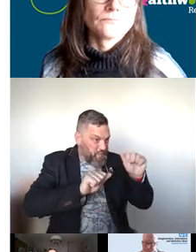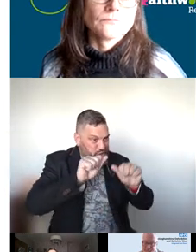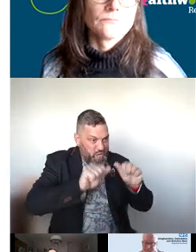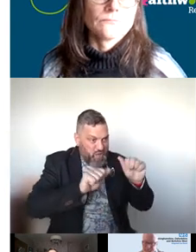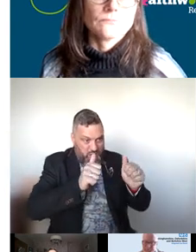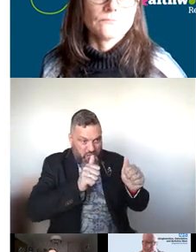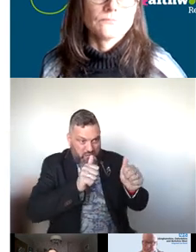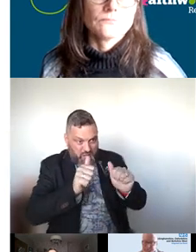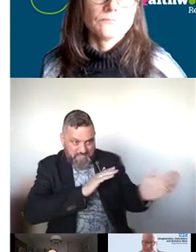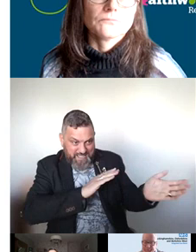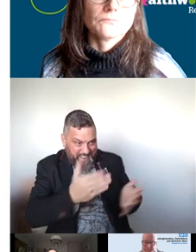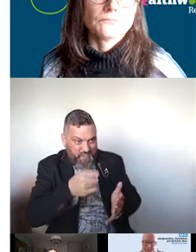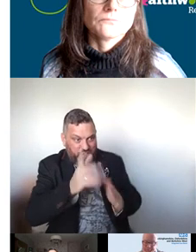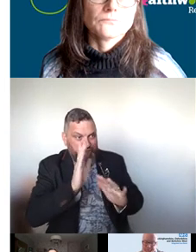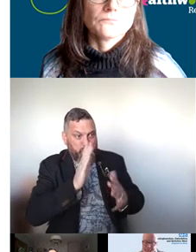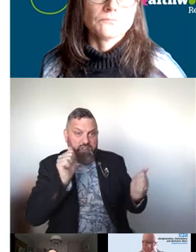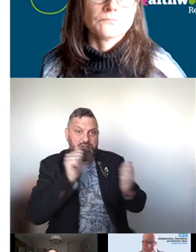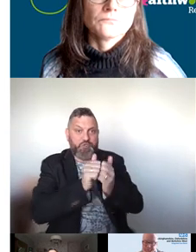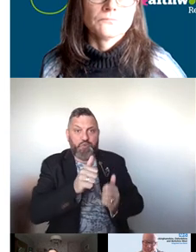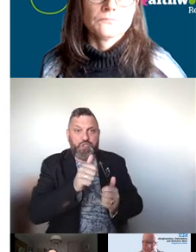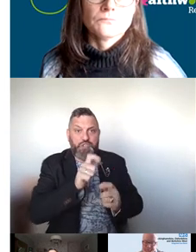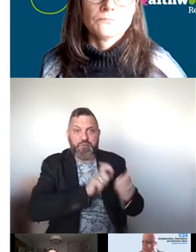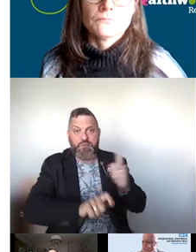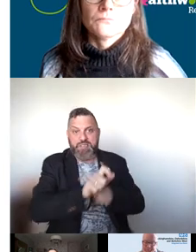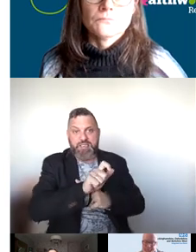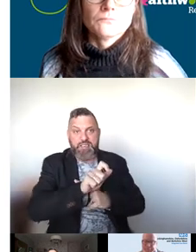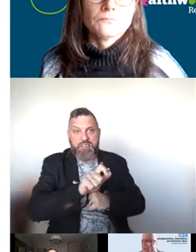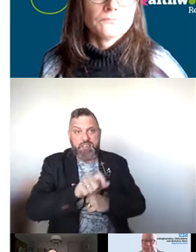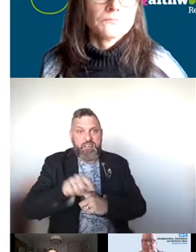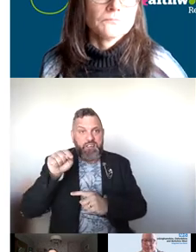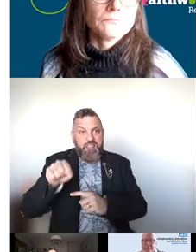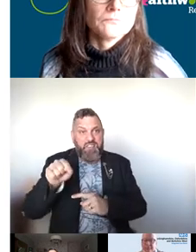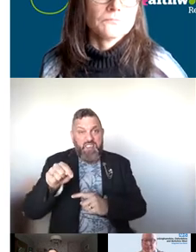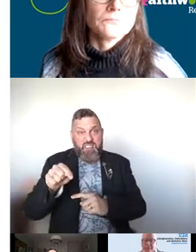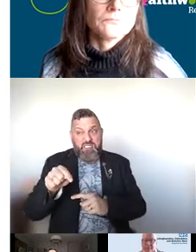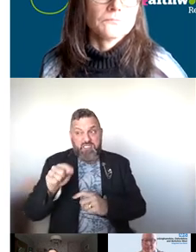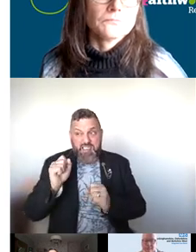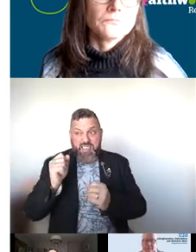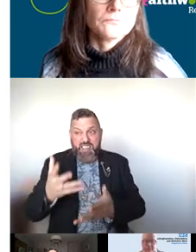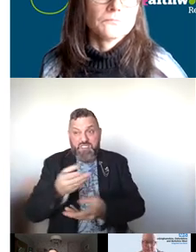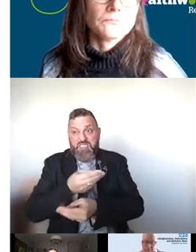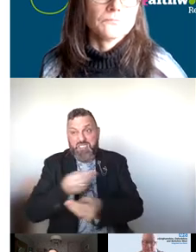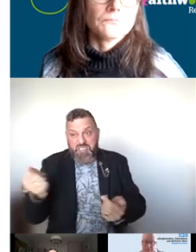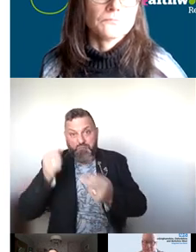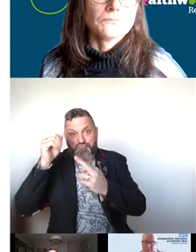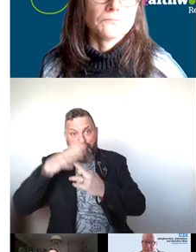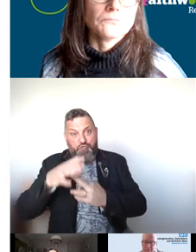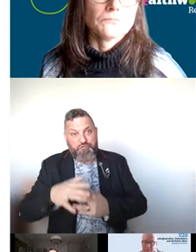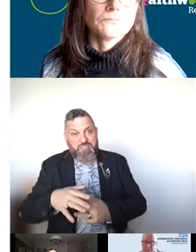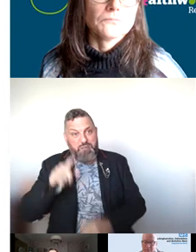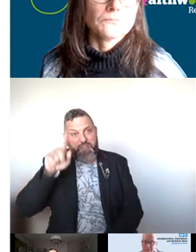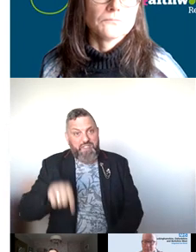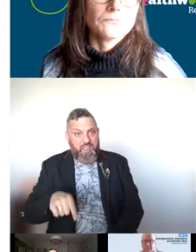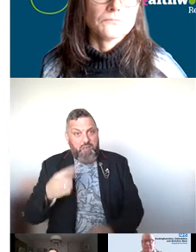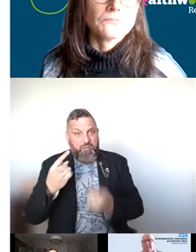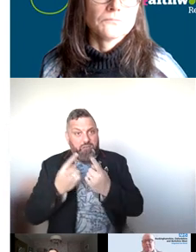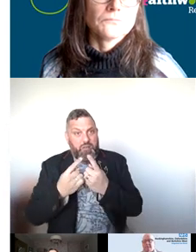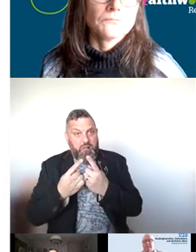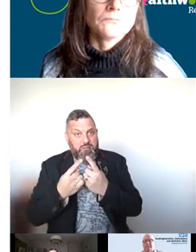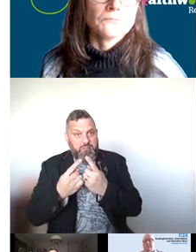best possible way for our communities. This does set some priorities, absolutely, but those are things that we've